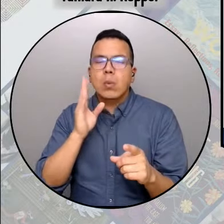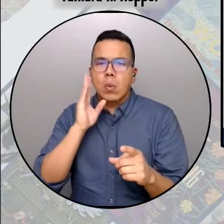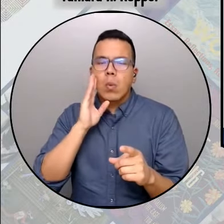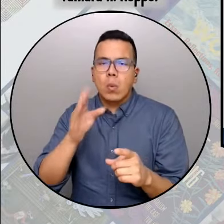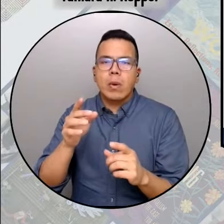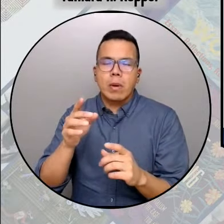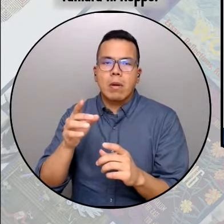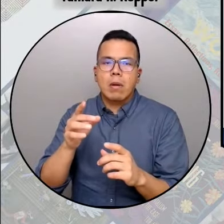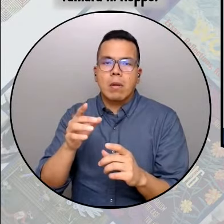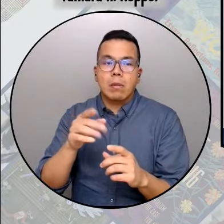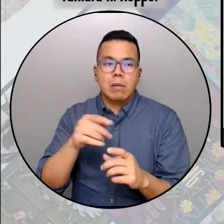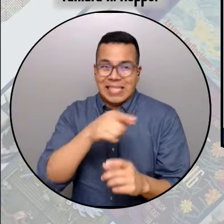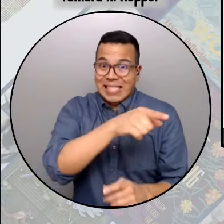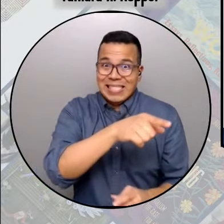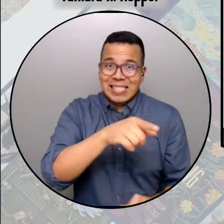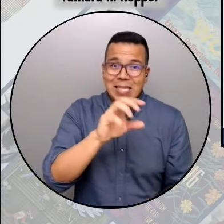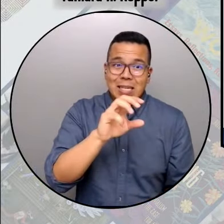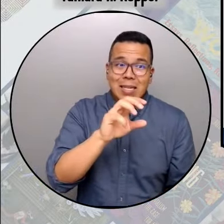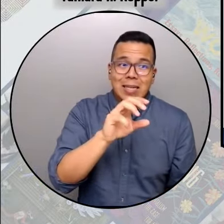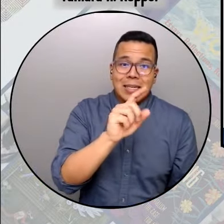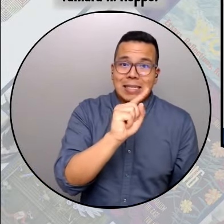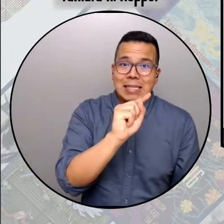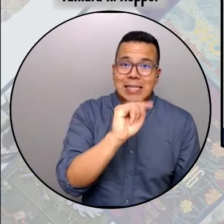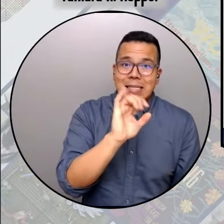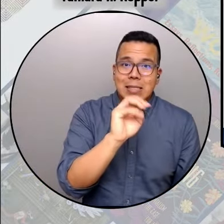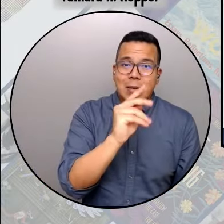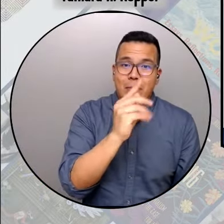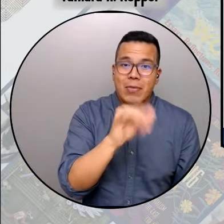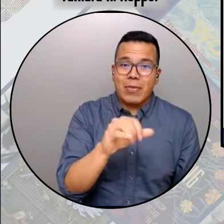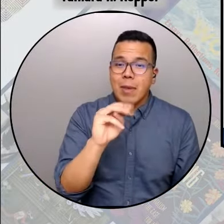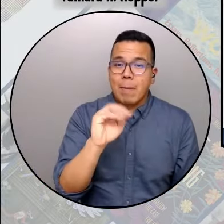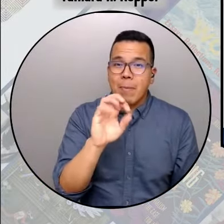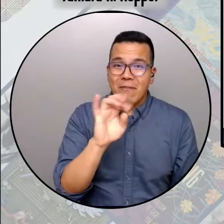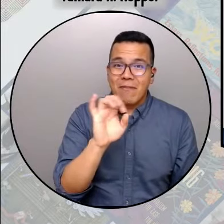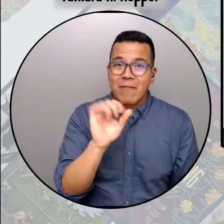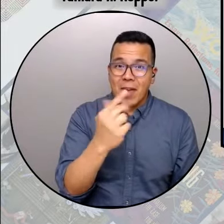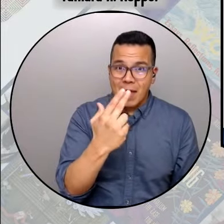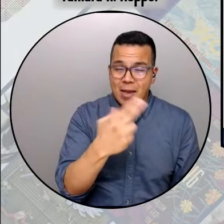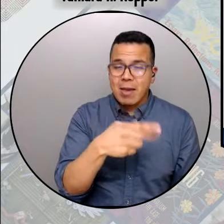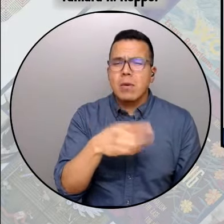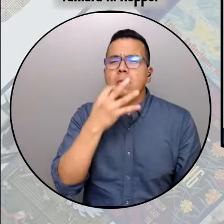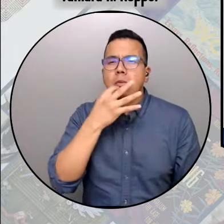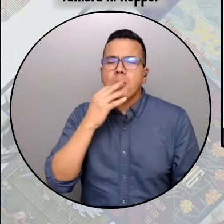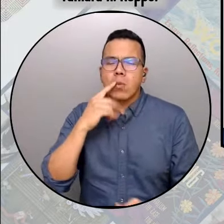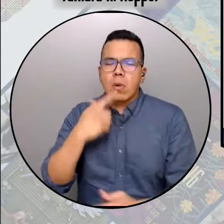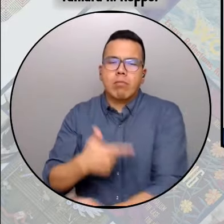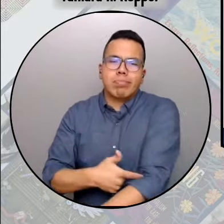I want you to see this bullshit of how they wrote this article here.